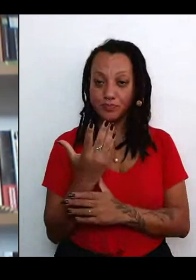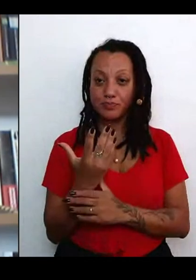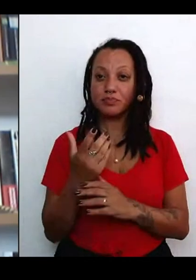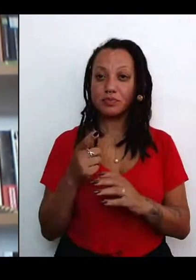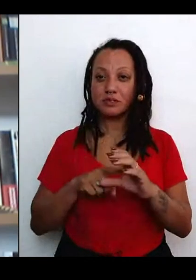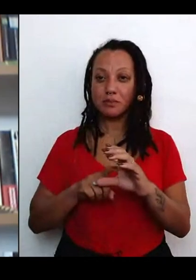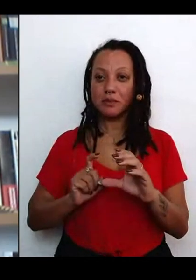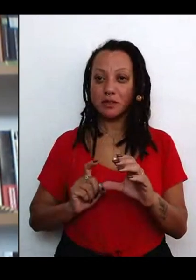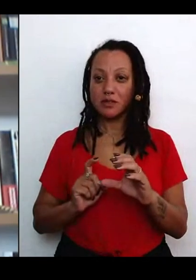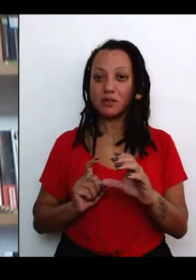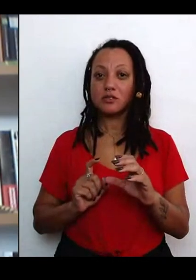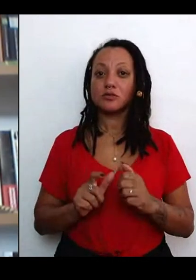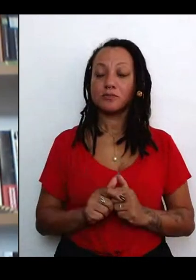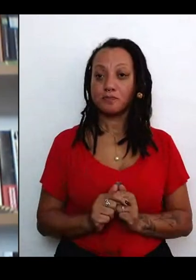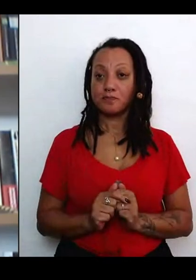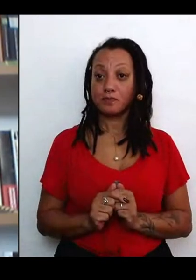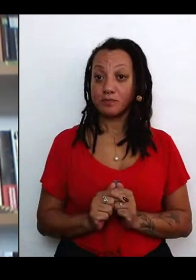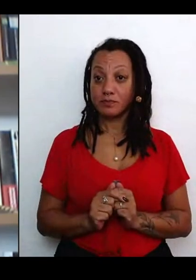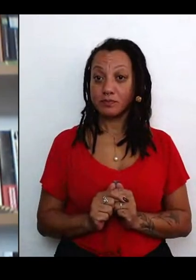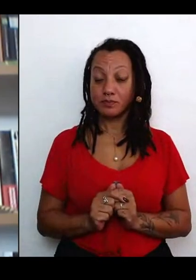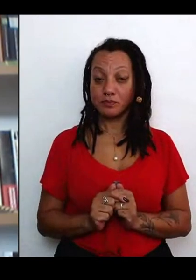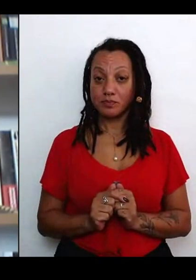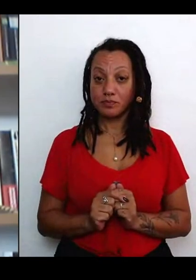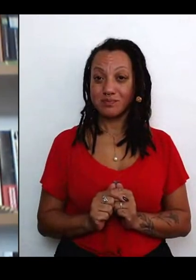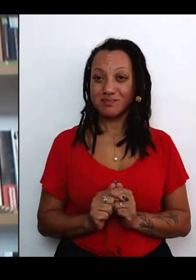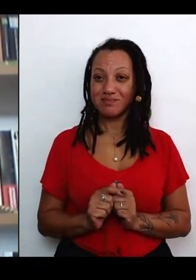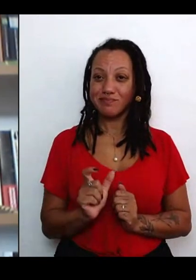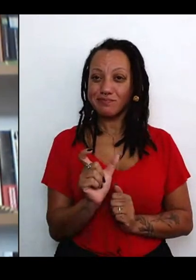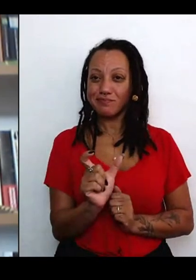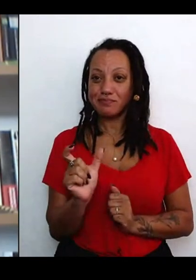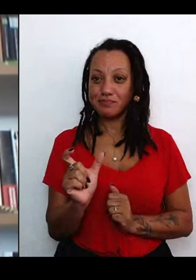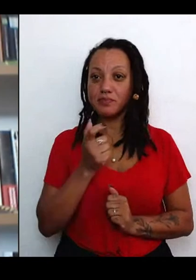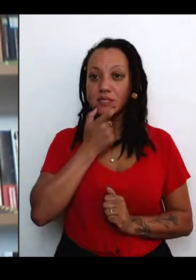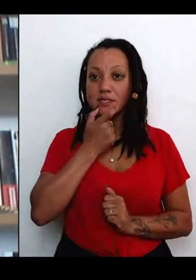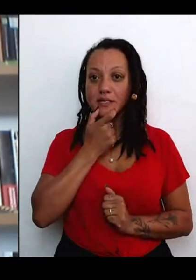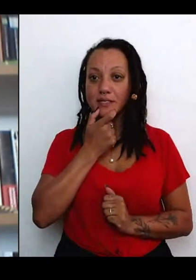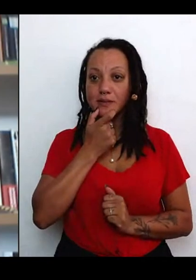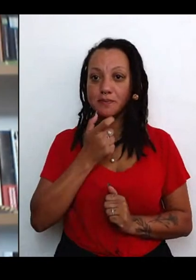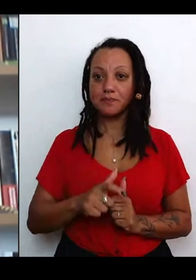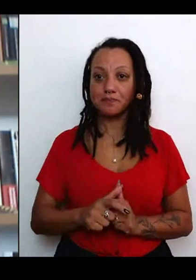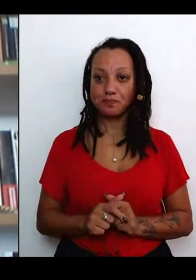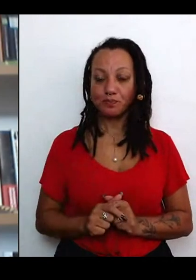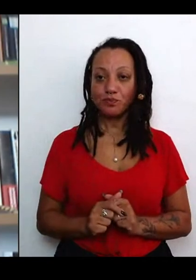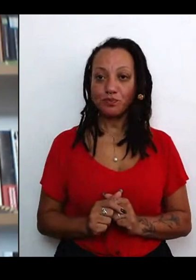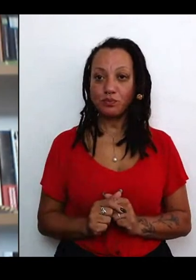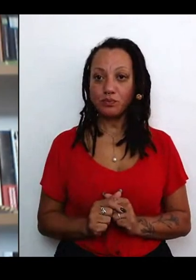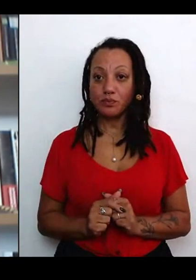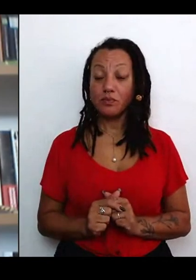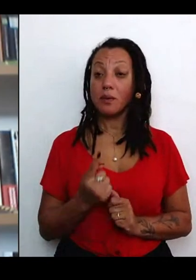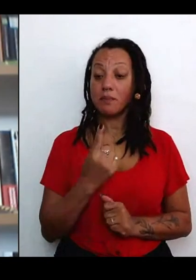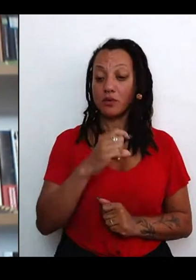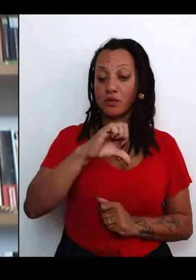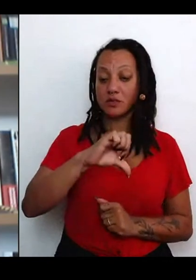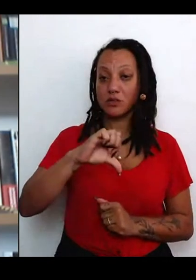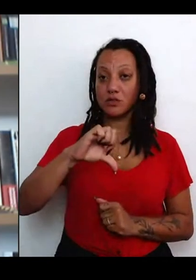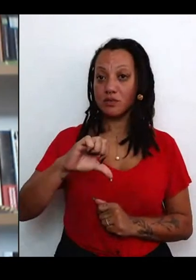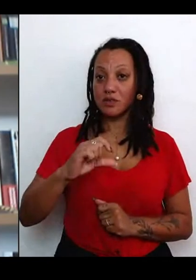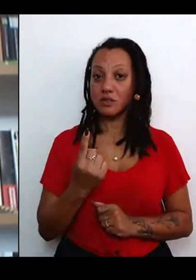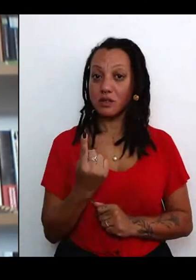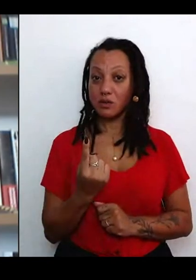Research Foundation for science technology and the college in dehradun immunosis used